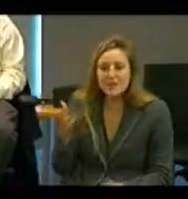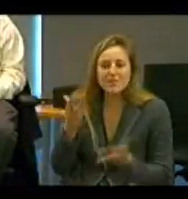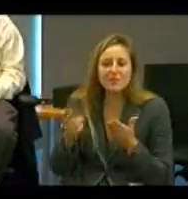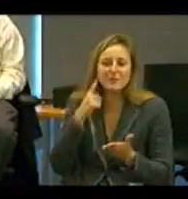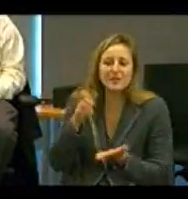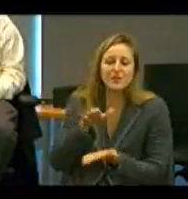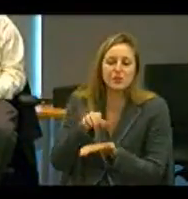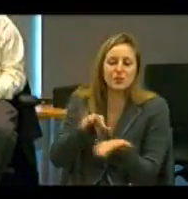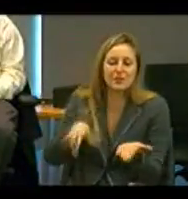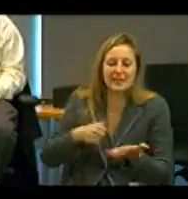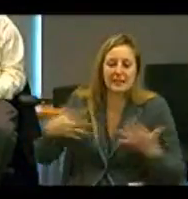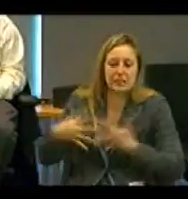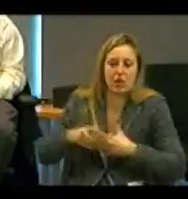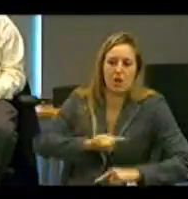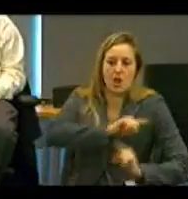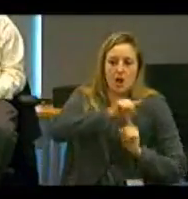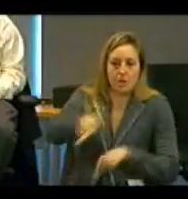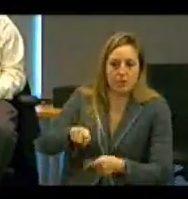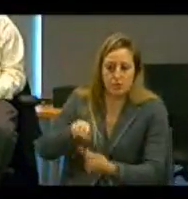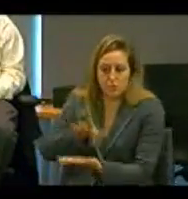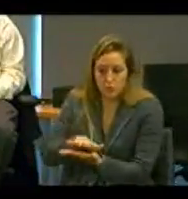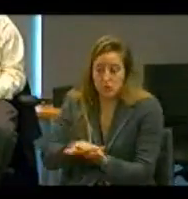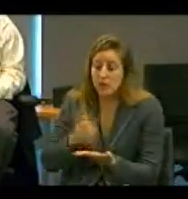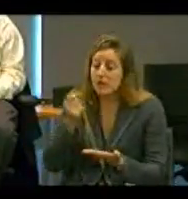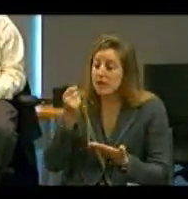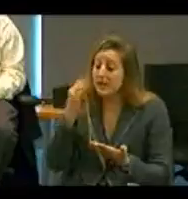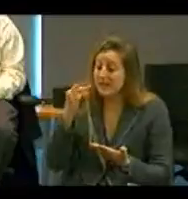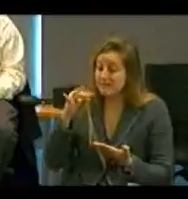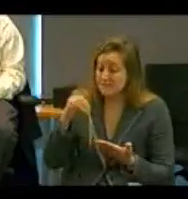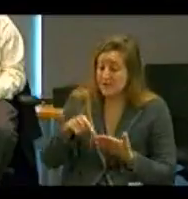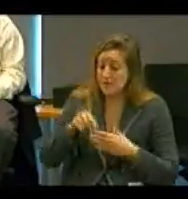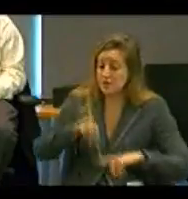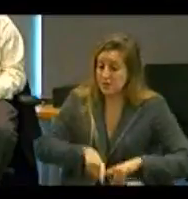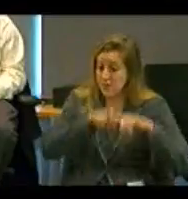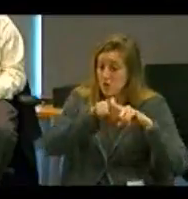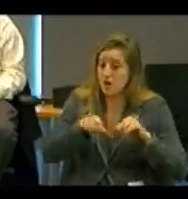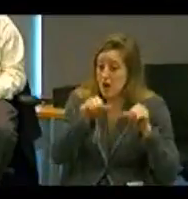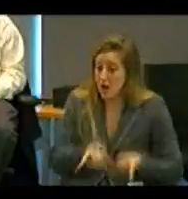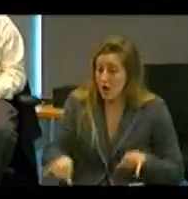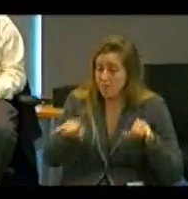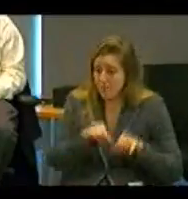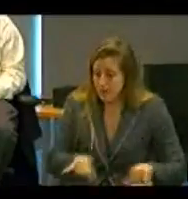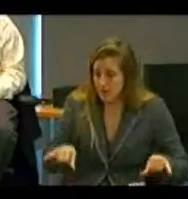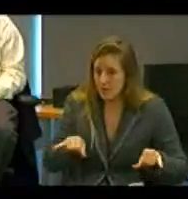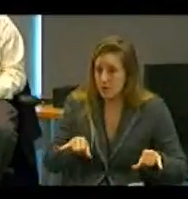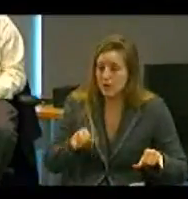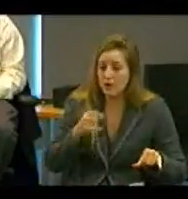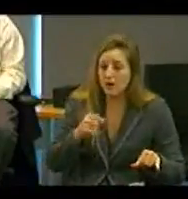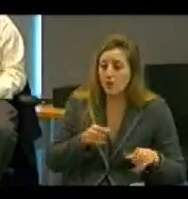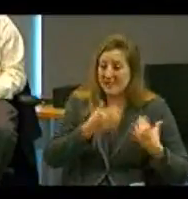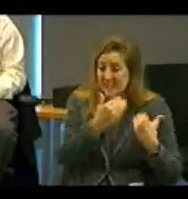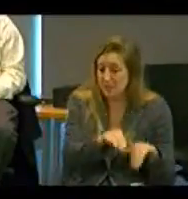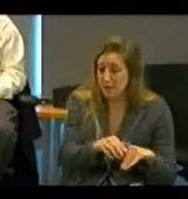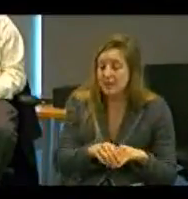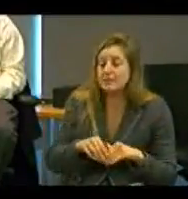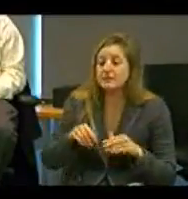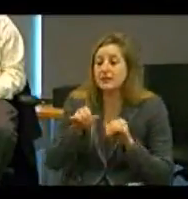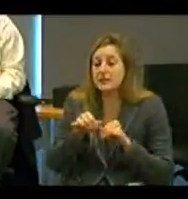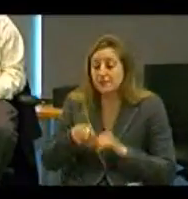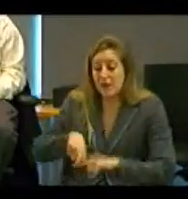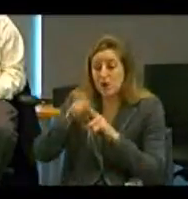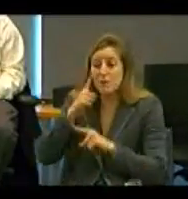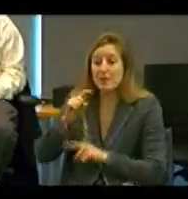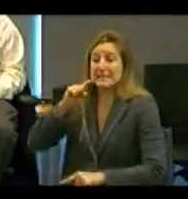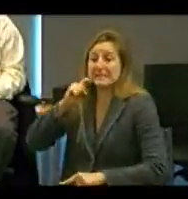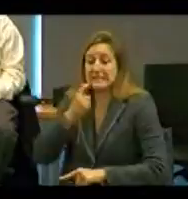to come to school. Because whereas suspensions for conduct offenses were limited, suspensions for serious offenses rose. And because